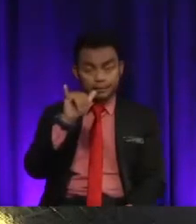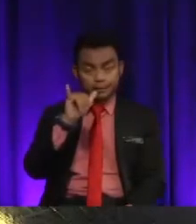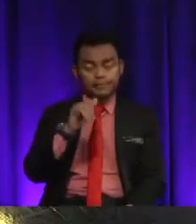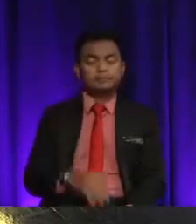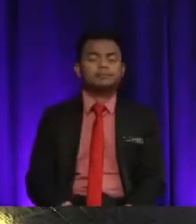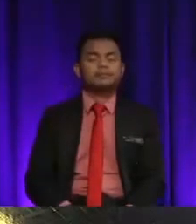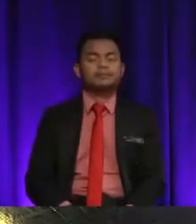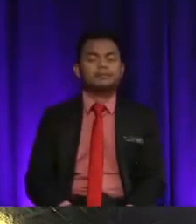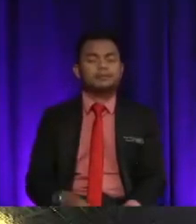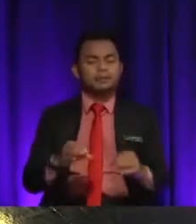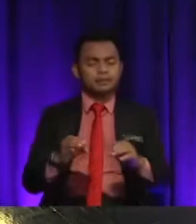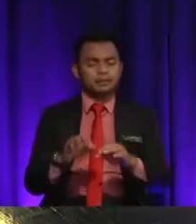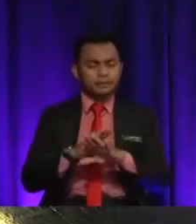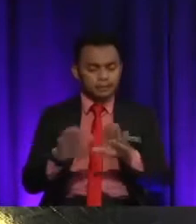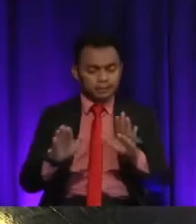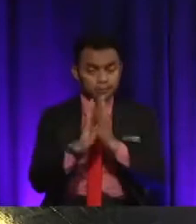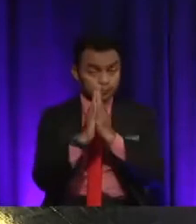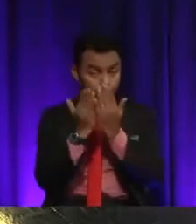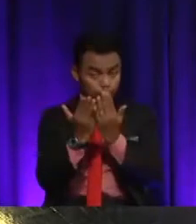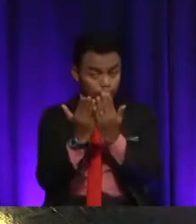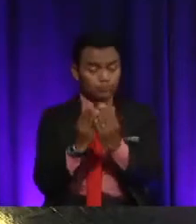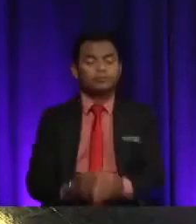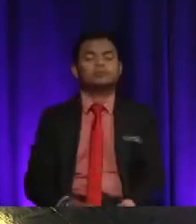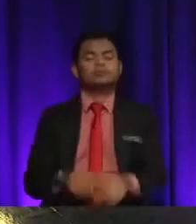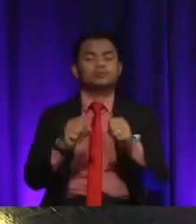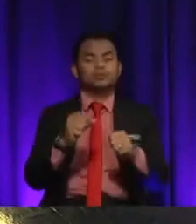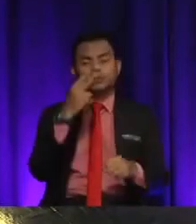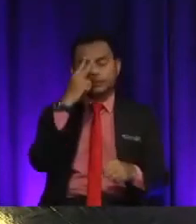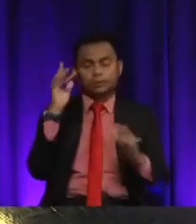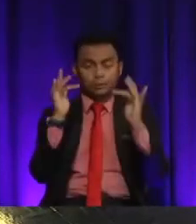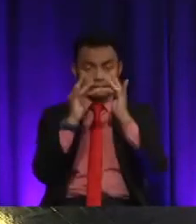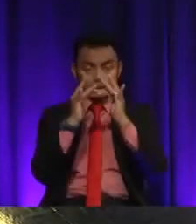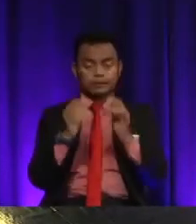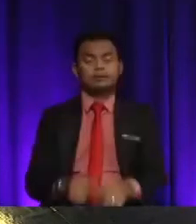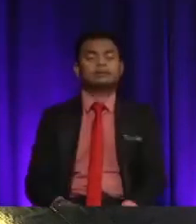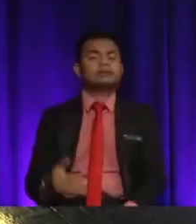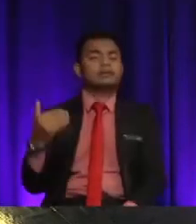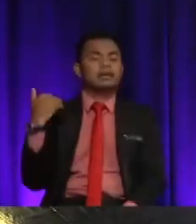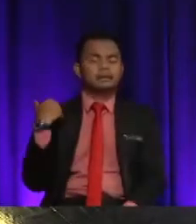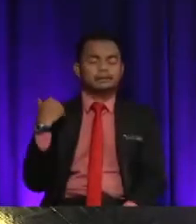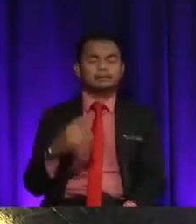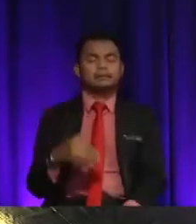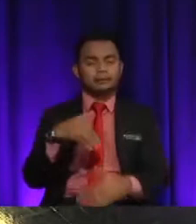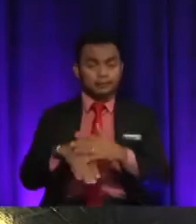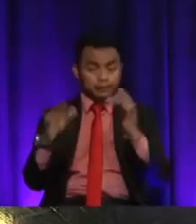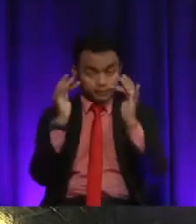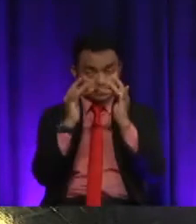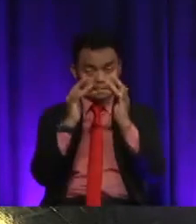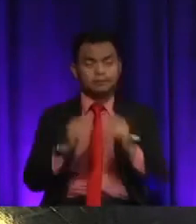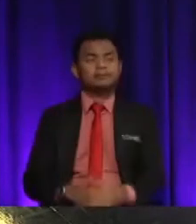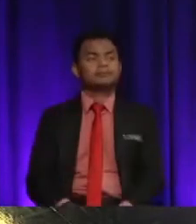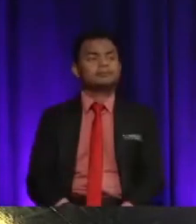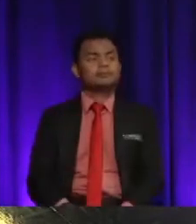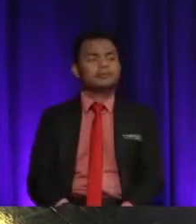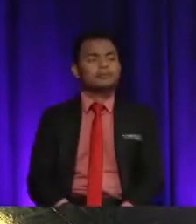physical dictionary with you, you definitely can look it up in the internet or even online dictionaries. Right, right. Yeah. Okay, so